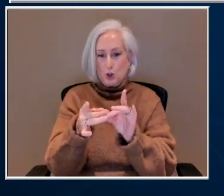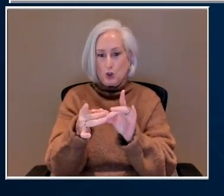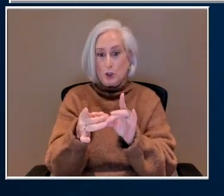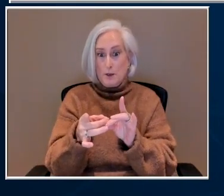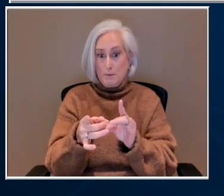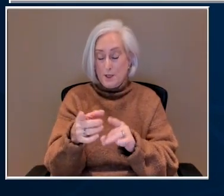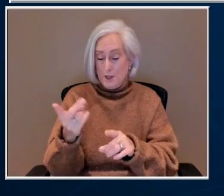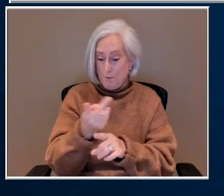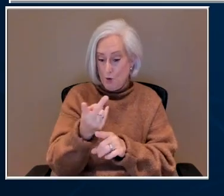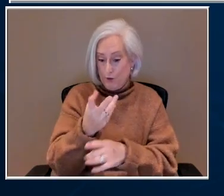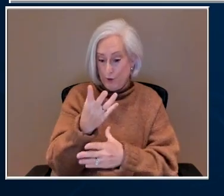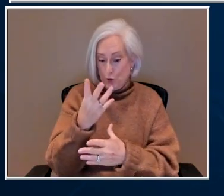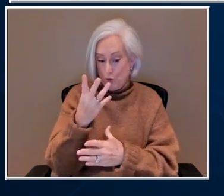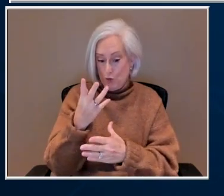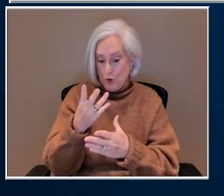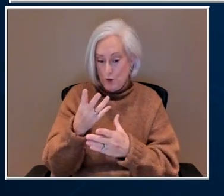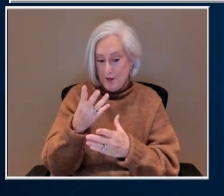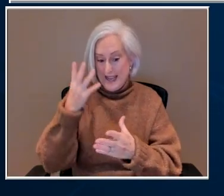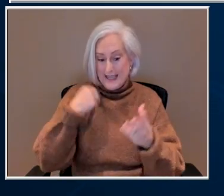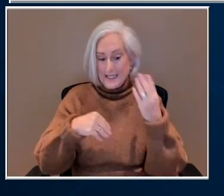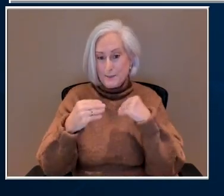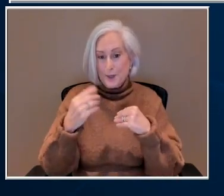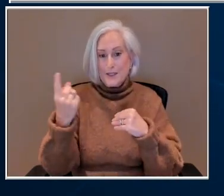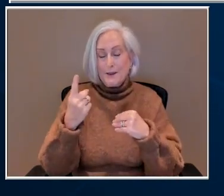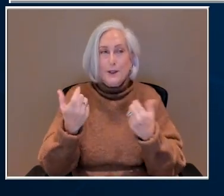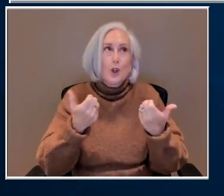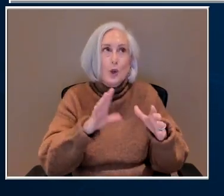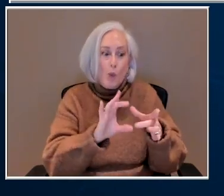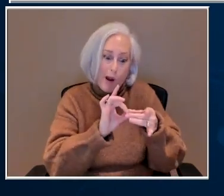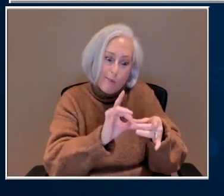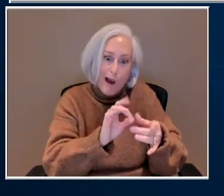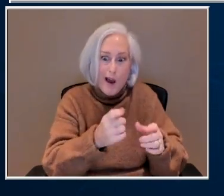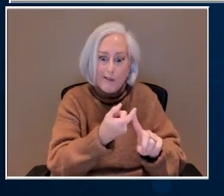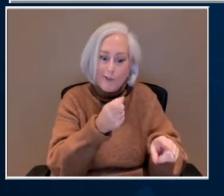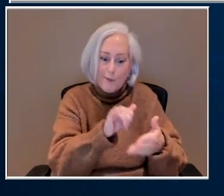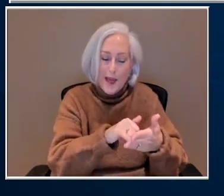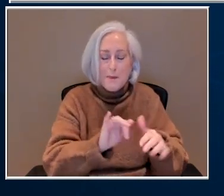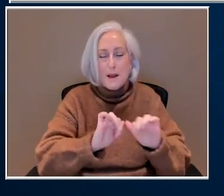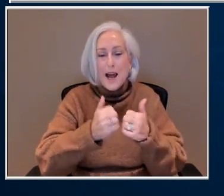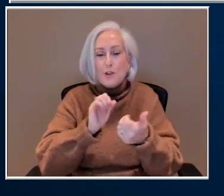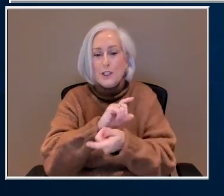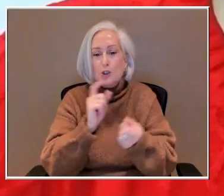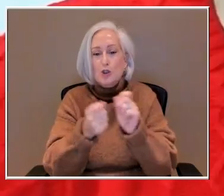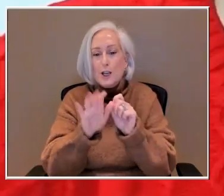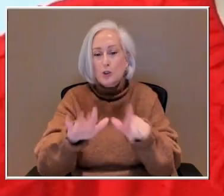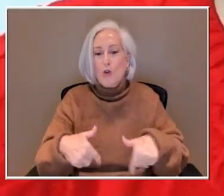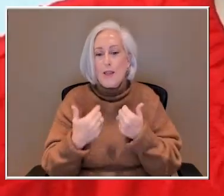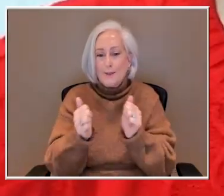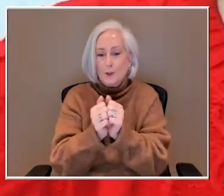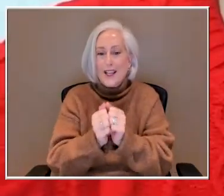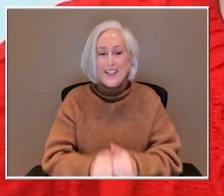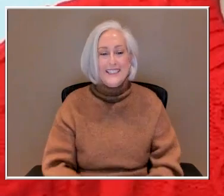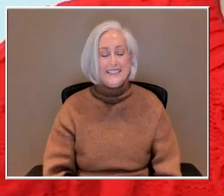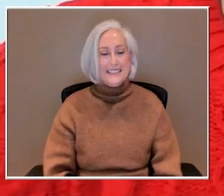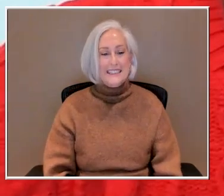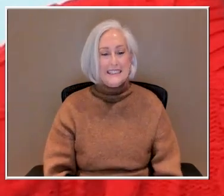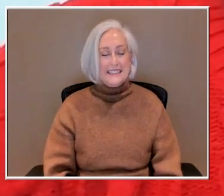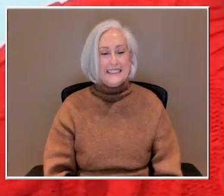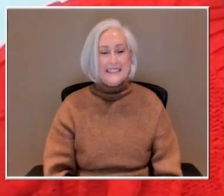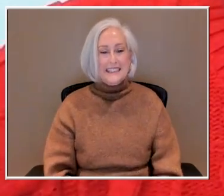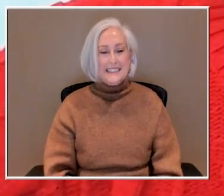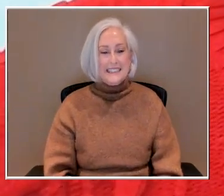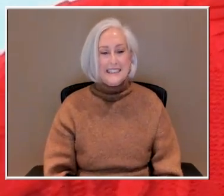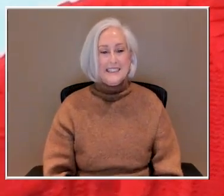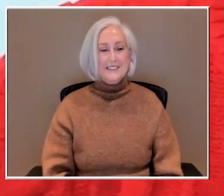not anything a mom and son want to bond over. But No. how has it changed things for you two together? Well,